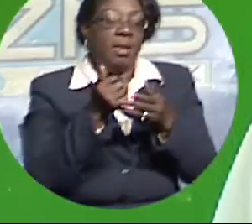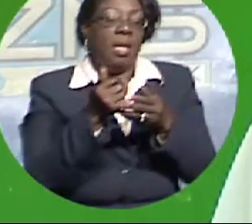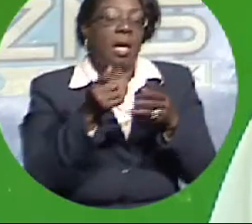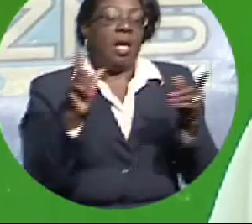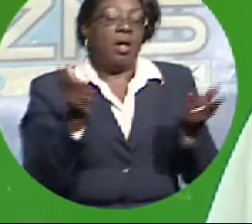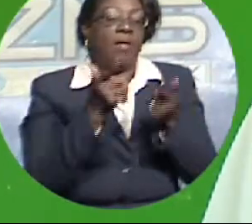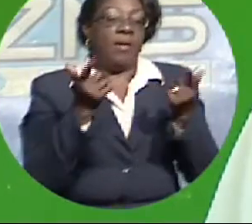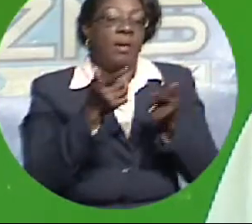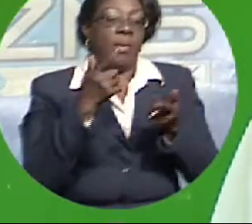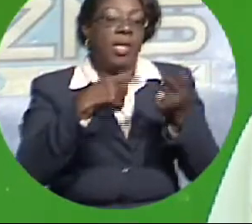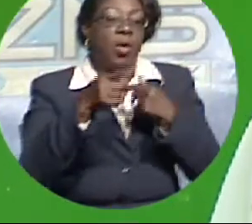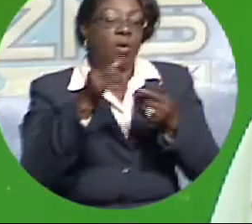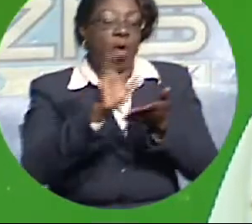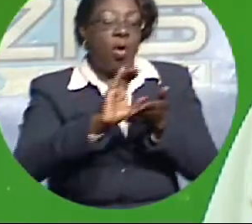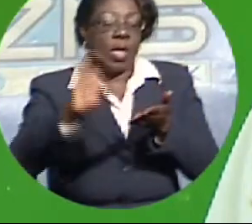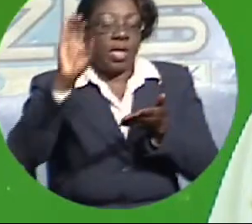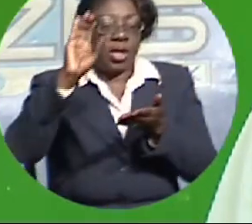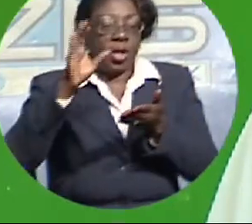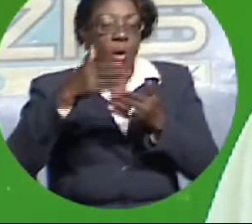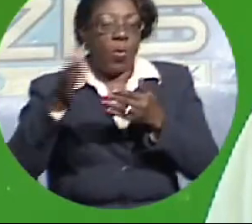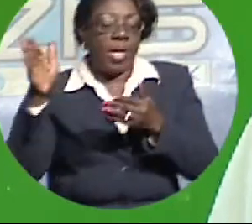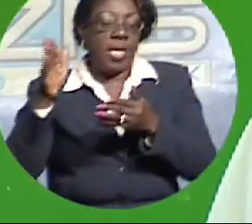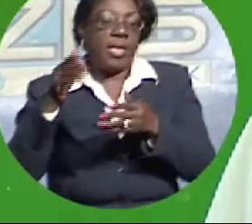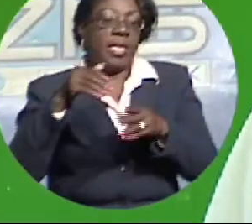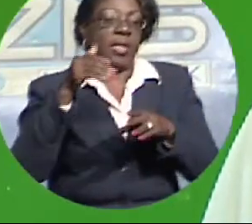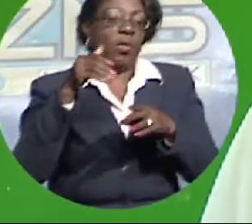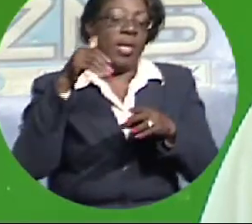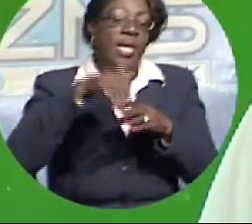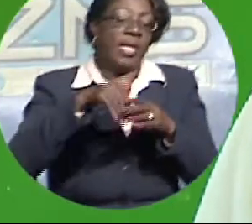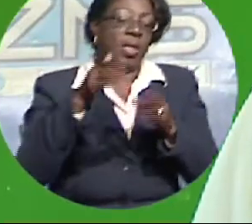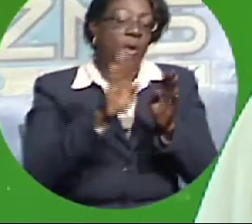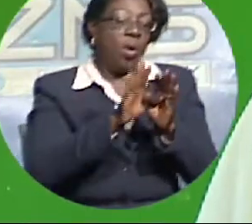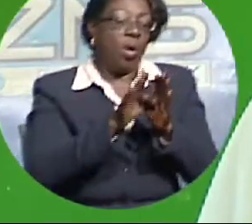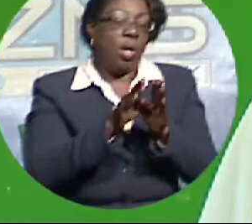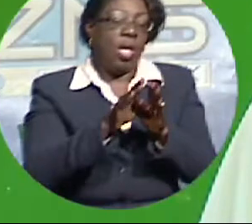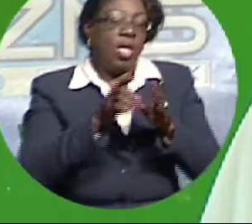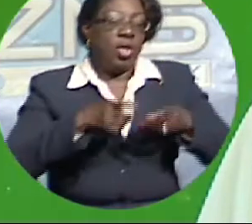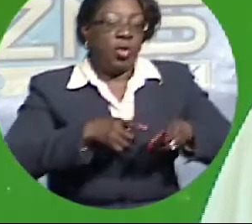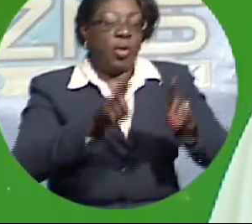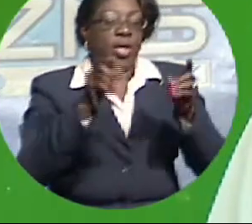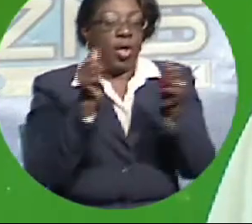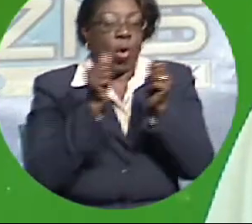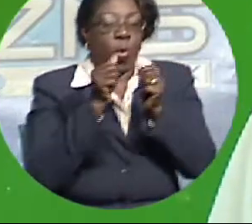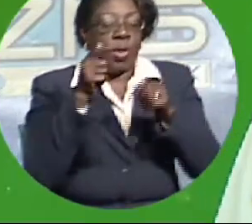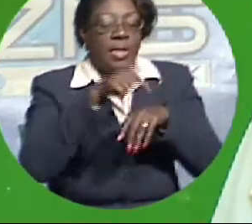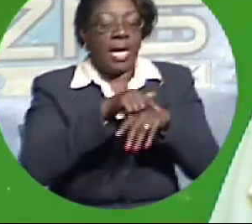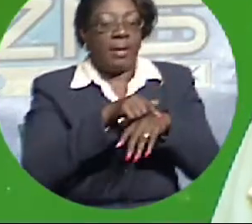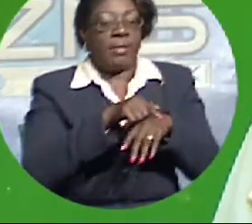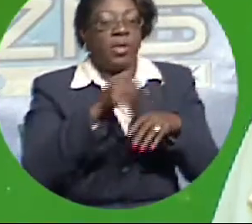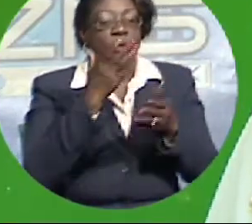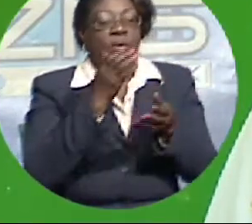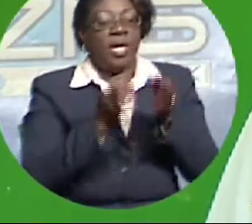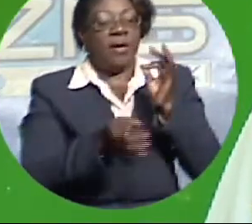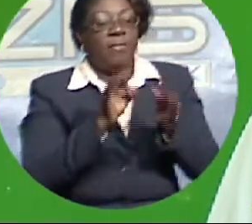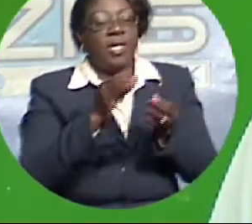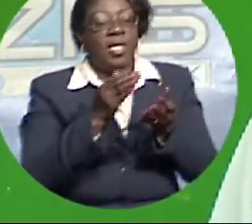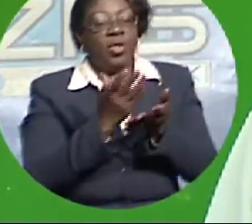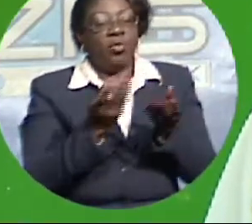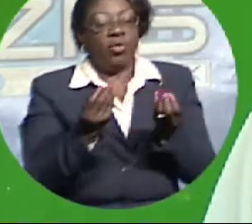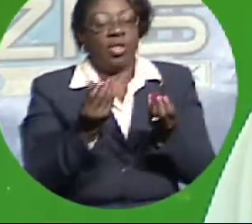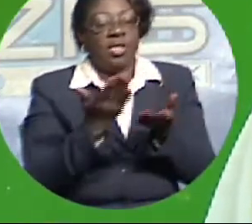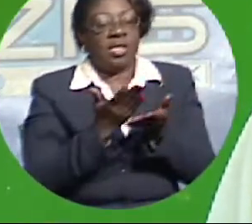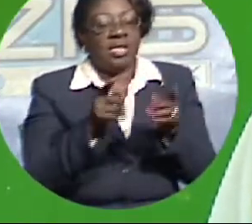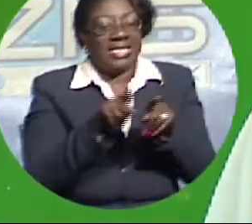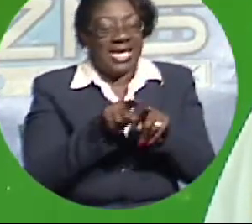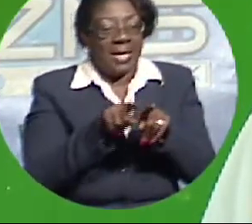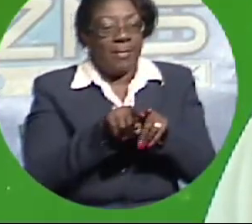you know, when our athletes go to college away, they run indoors, especially in the cold weather. So if we could do something like that during the off season, just instead of having